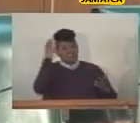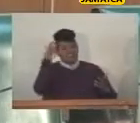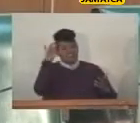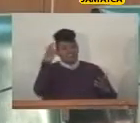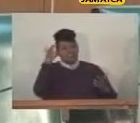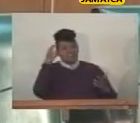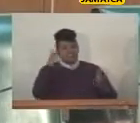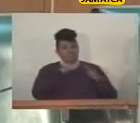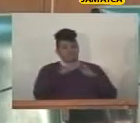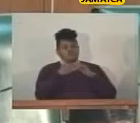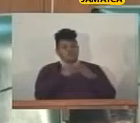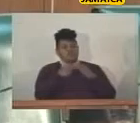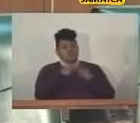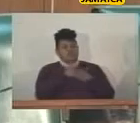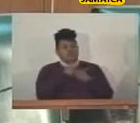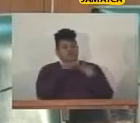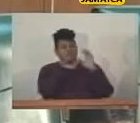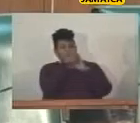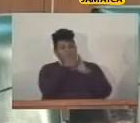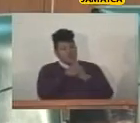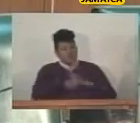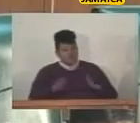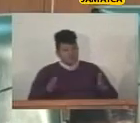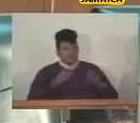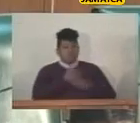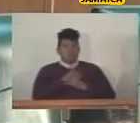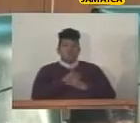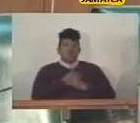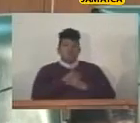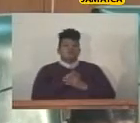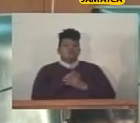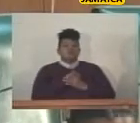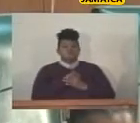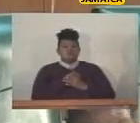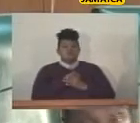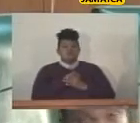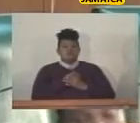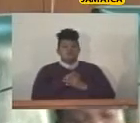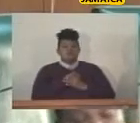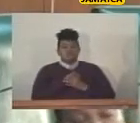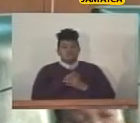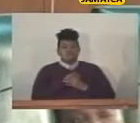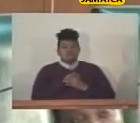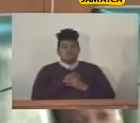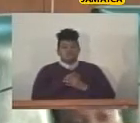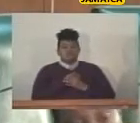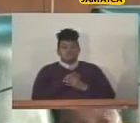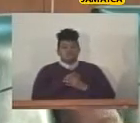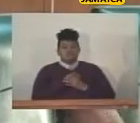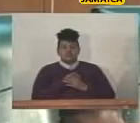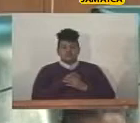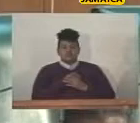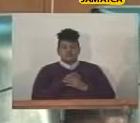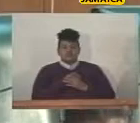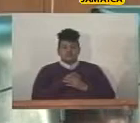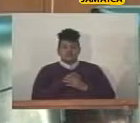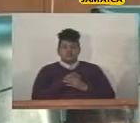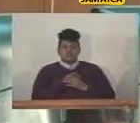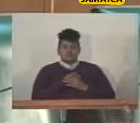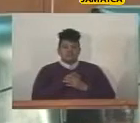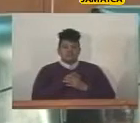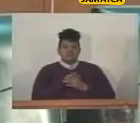1,617 Jamaicans were murdered. And you know, Mr. President, I have